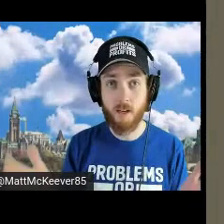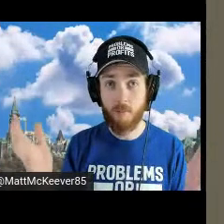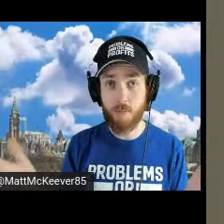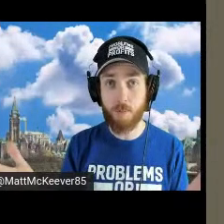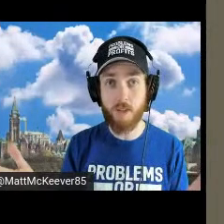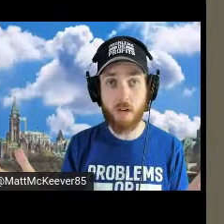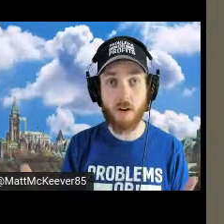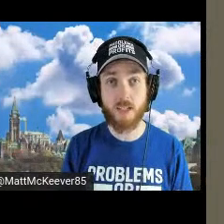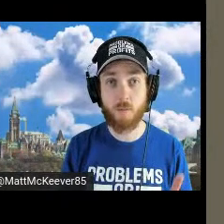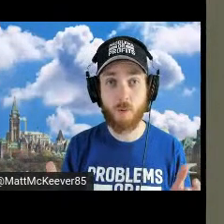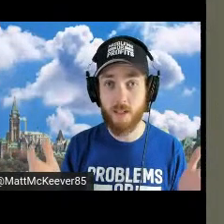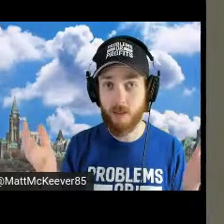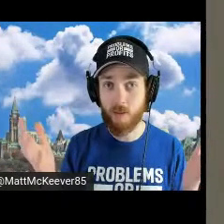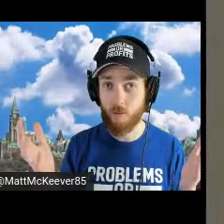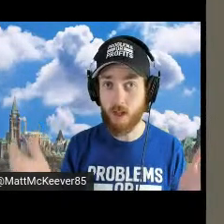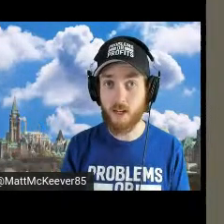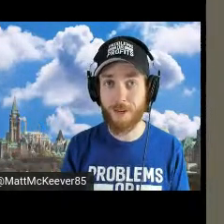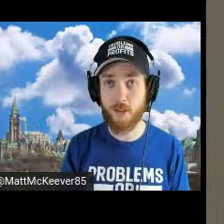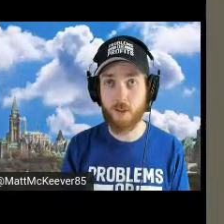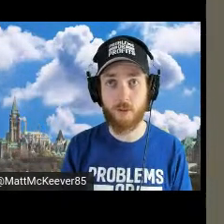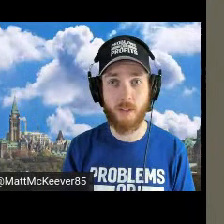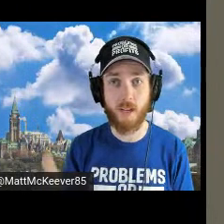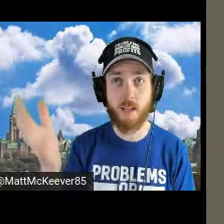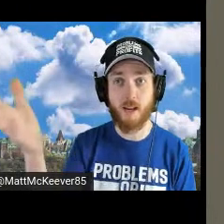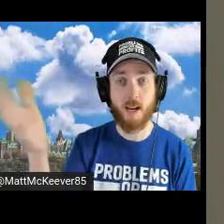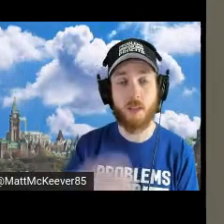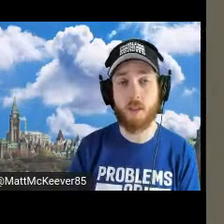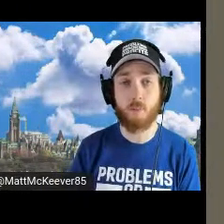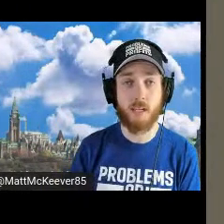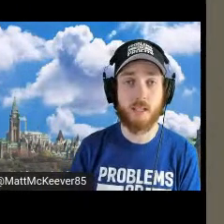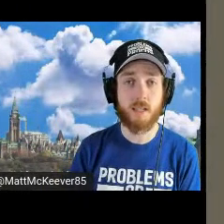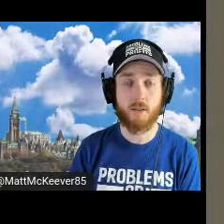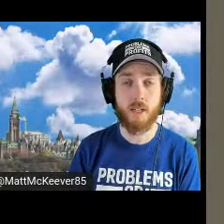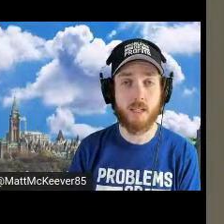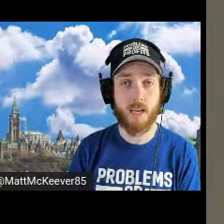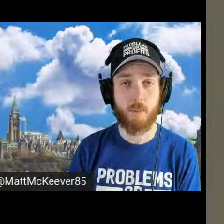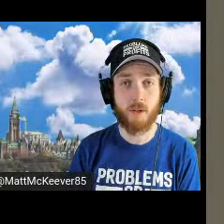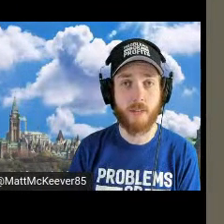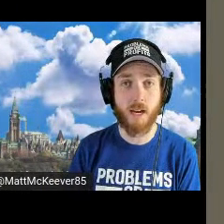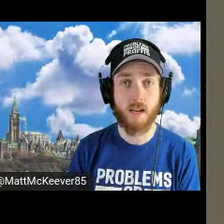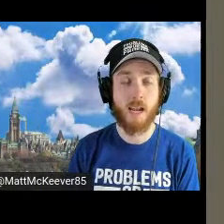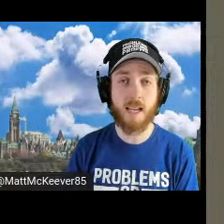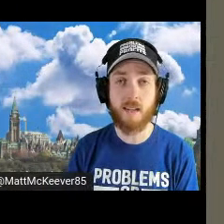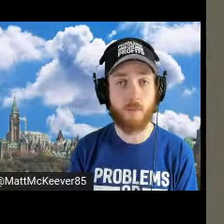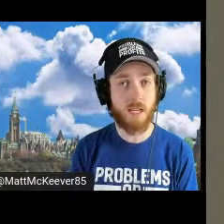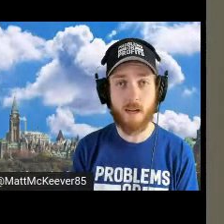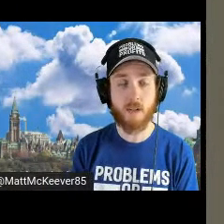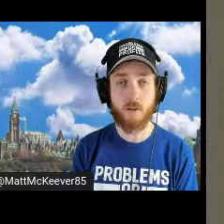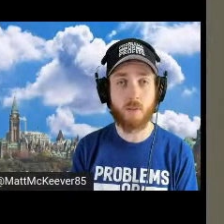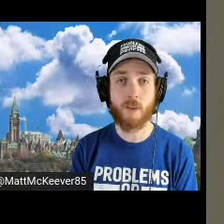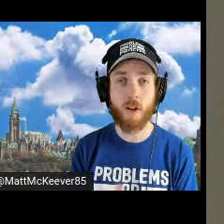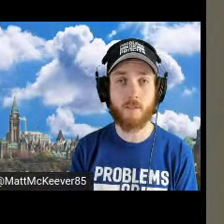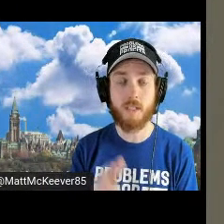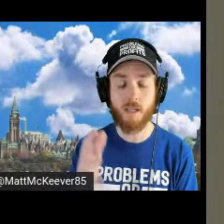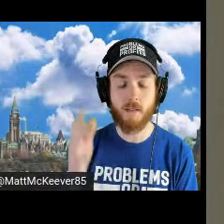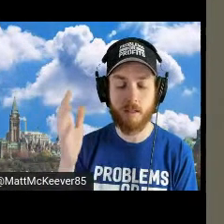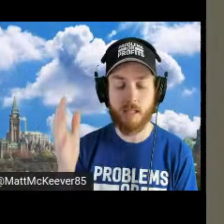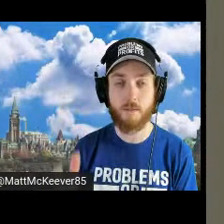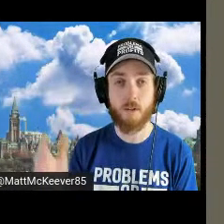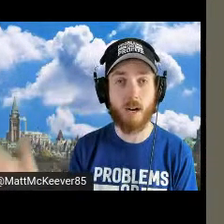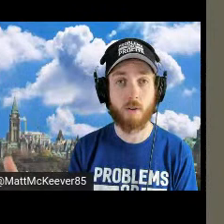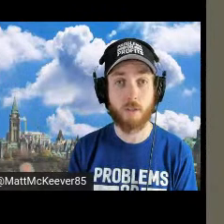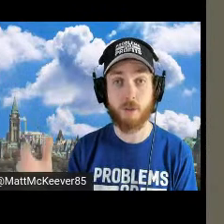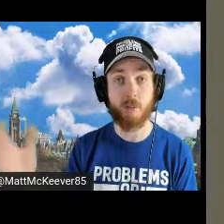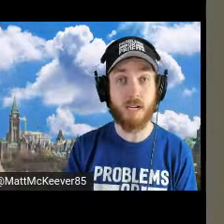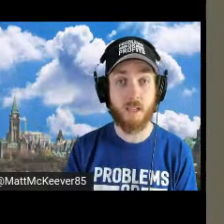supporting people that are actually willing to talk about the truth. And I think The Blaze is a great example of that. Again, you may not agree with all of